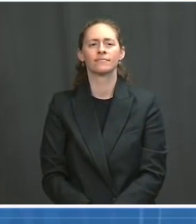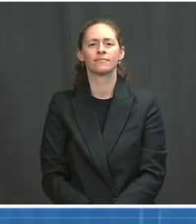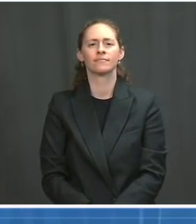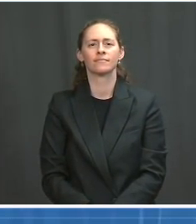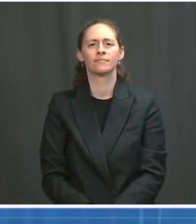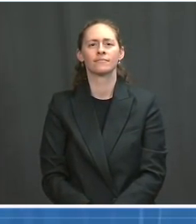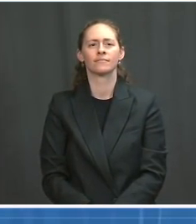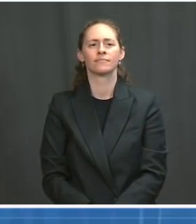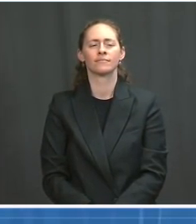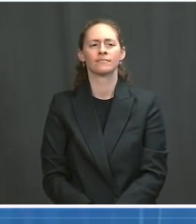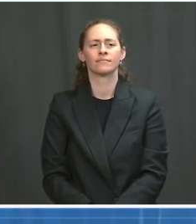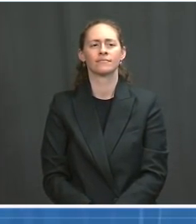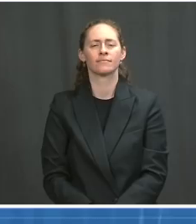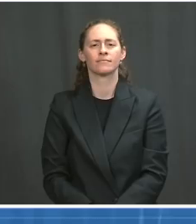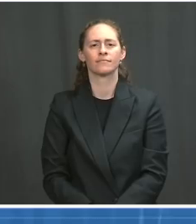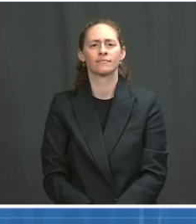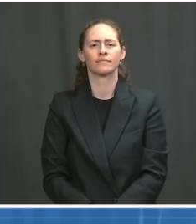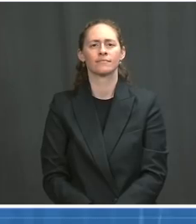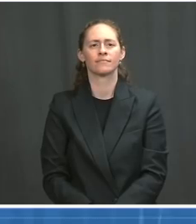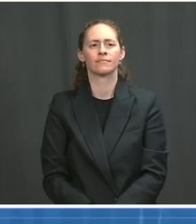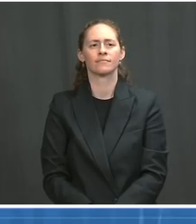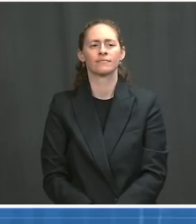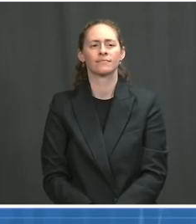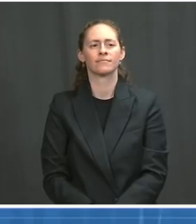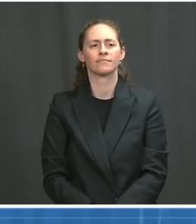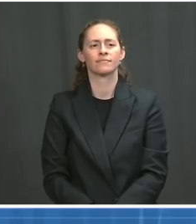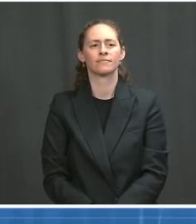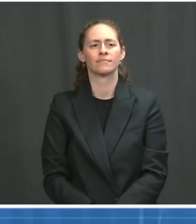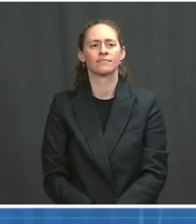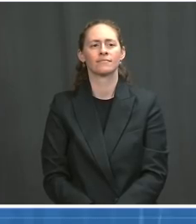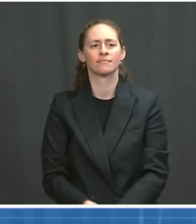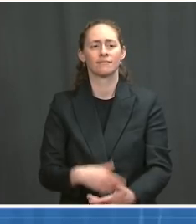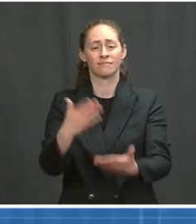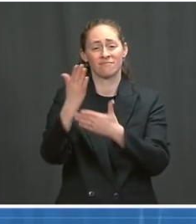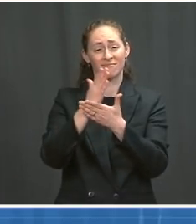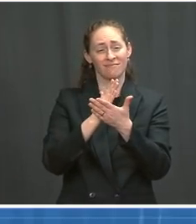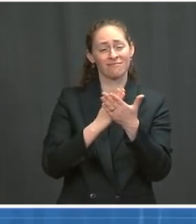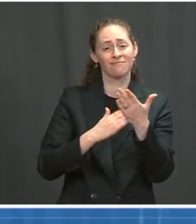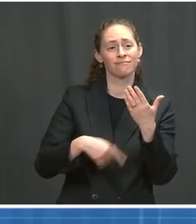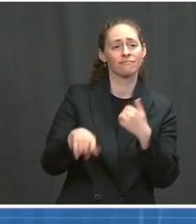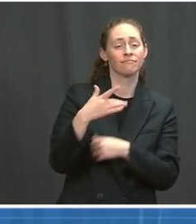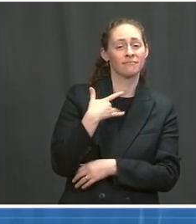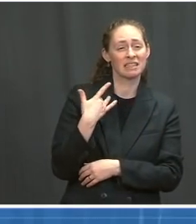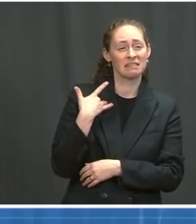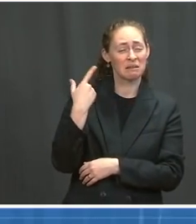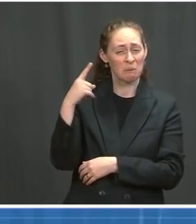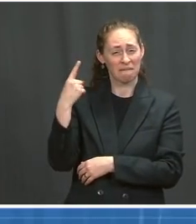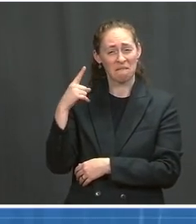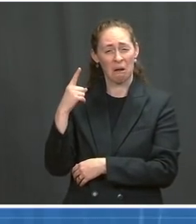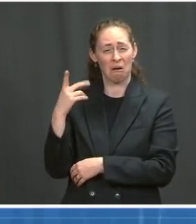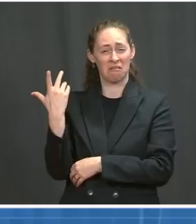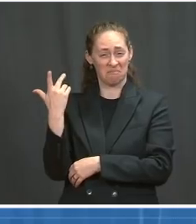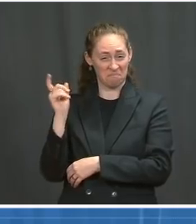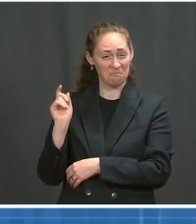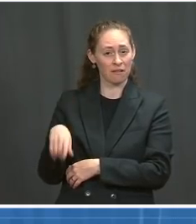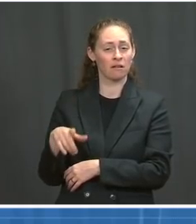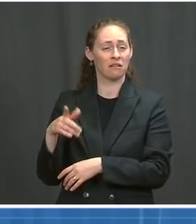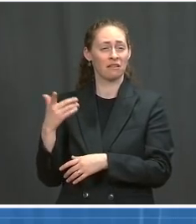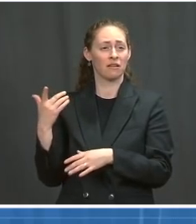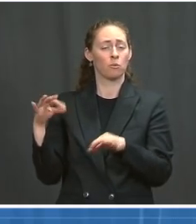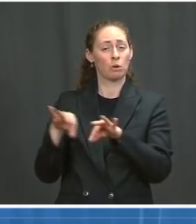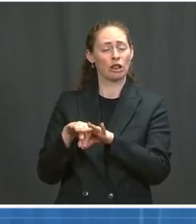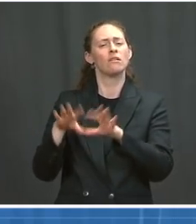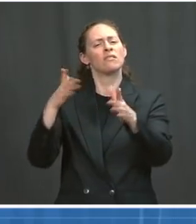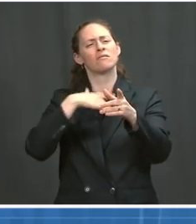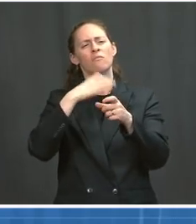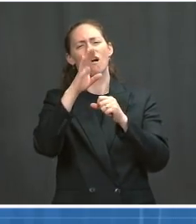moment if it's still important for them to get vaccinated. Please do get vaccinated. It really does matter. Because even if you're